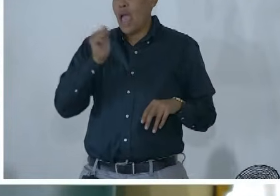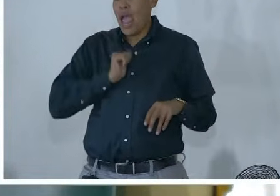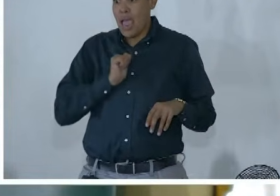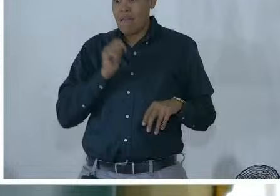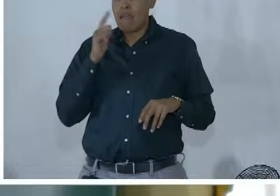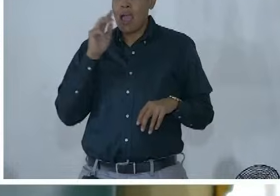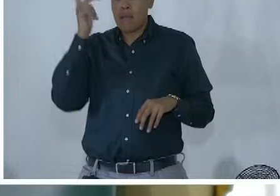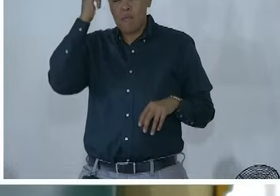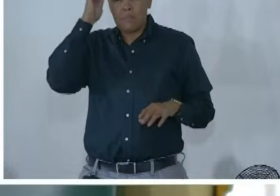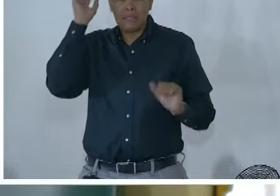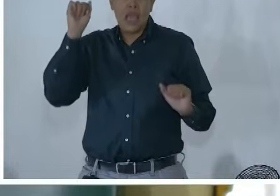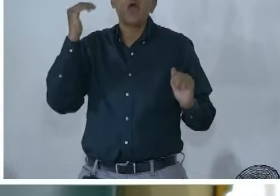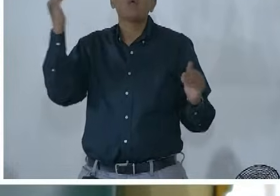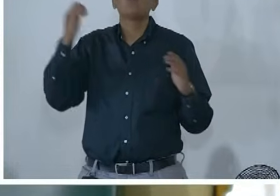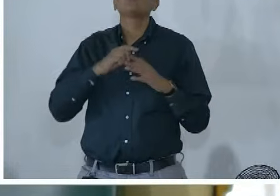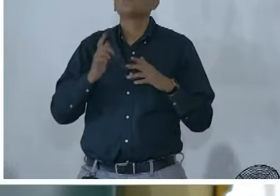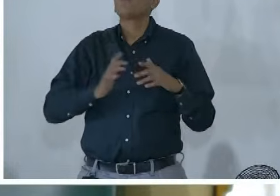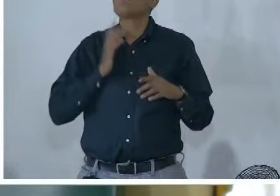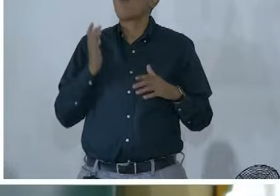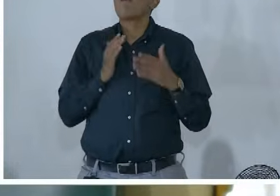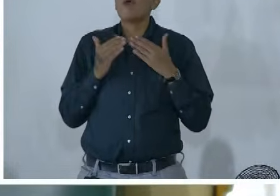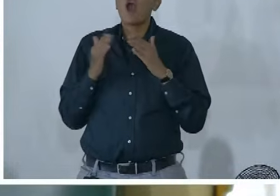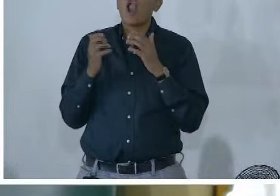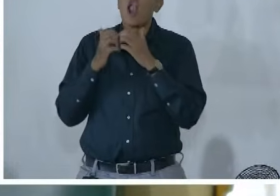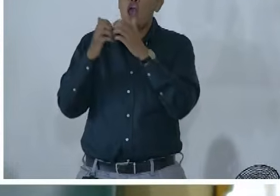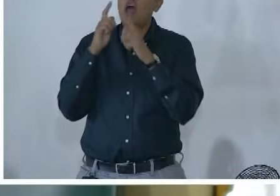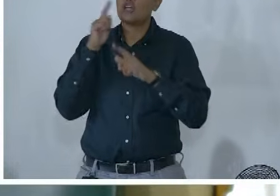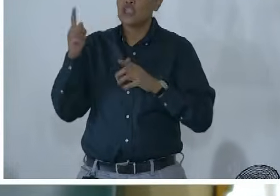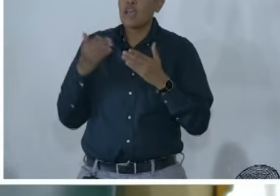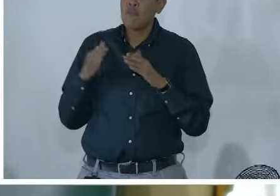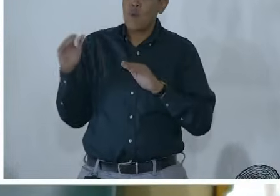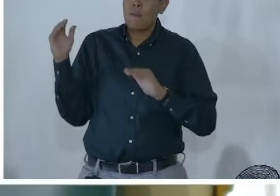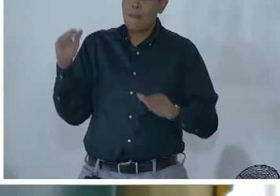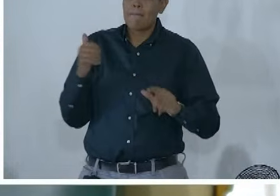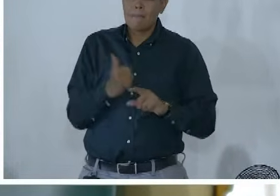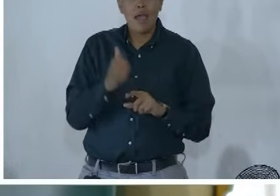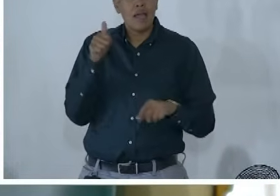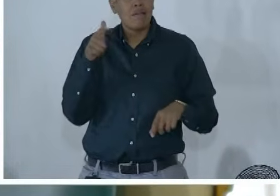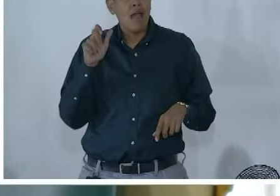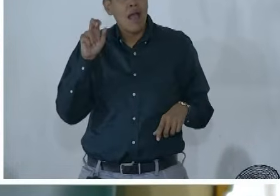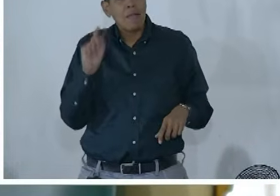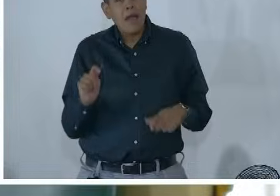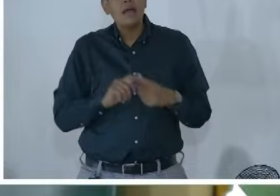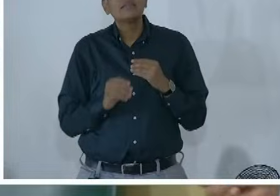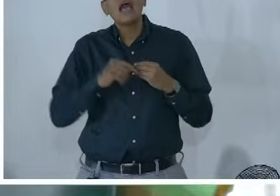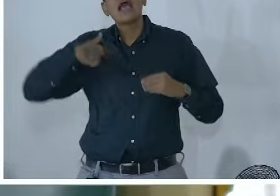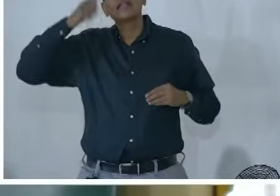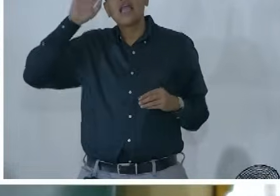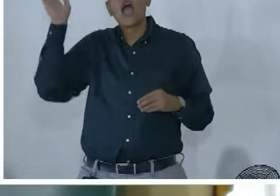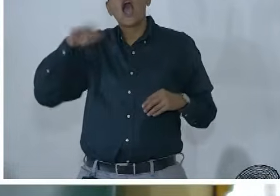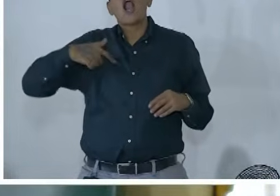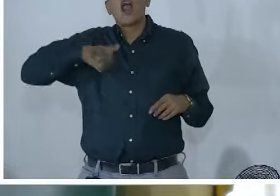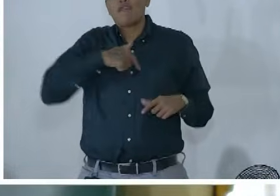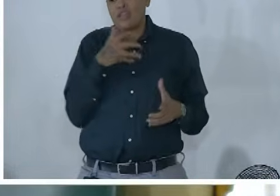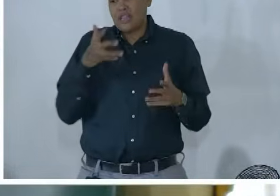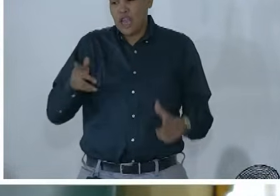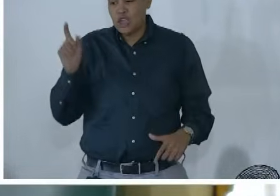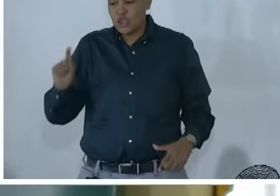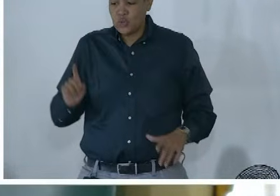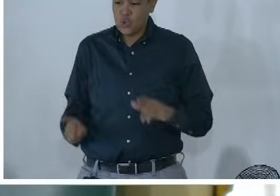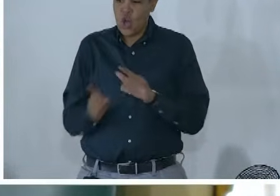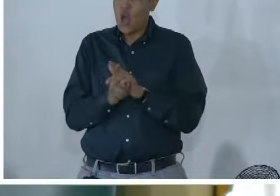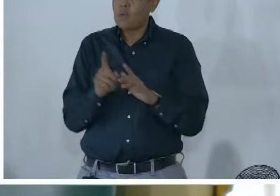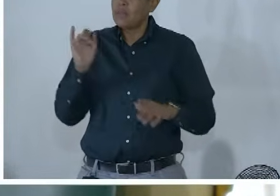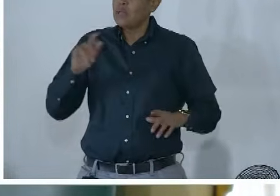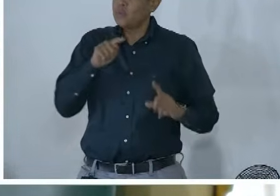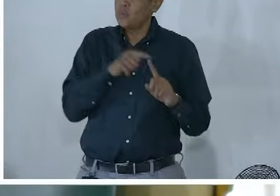Minister can go to the formal launch of the reopening of Alpart. And I think all of us here should come. That